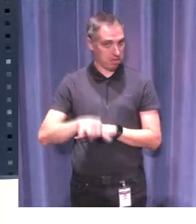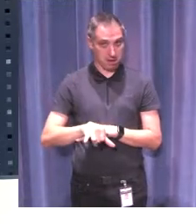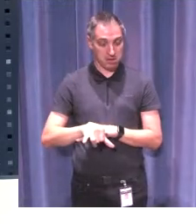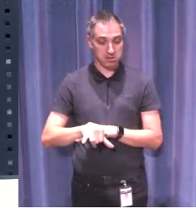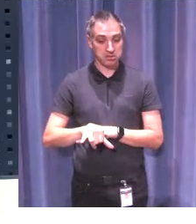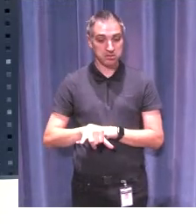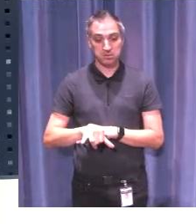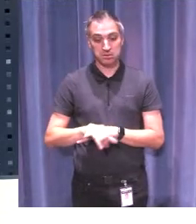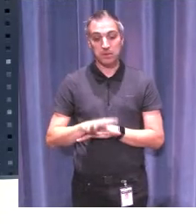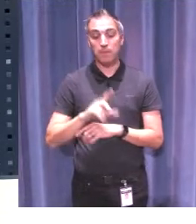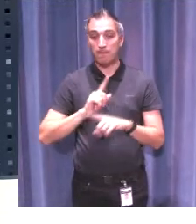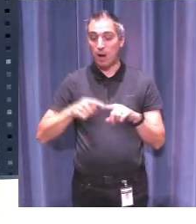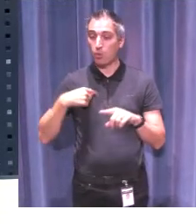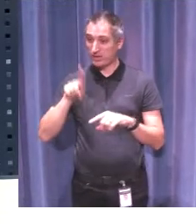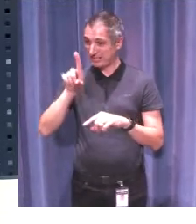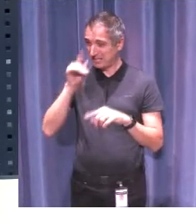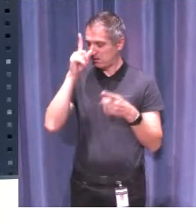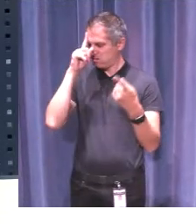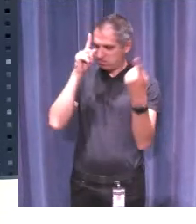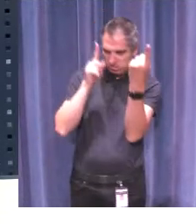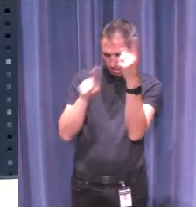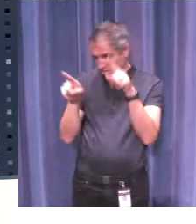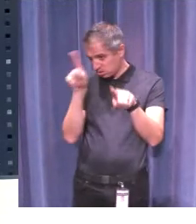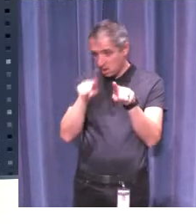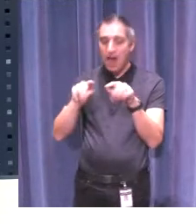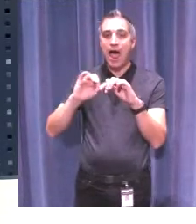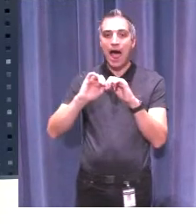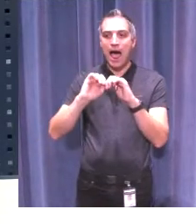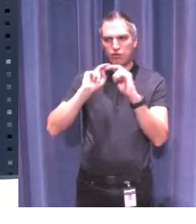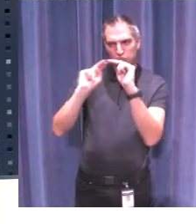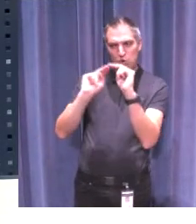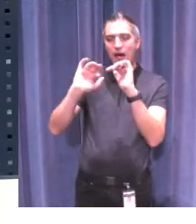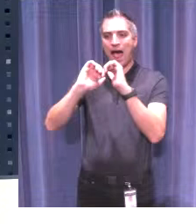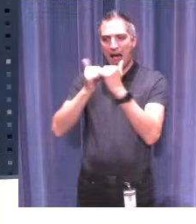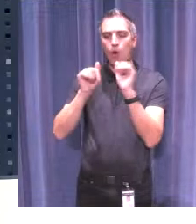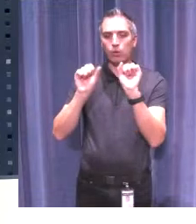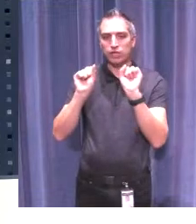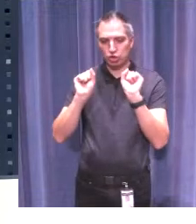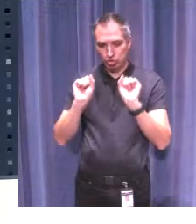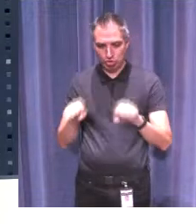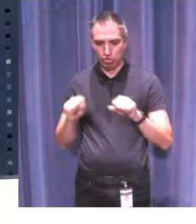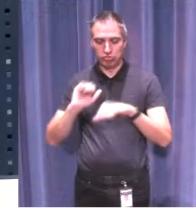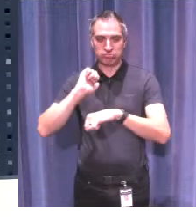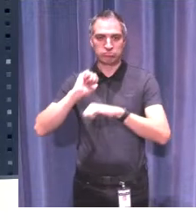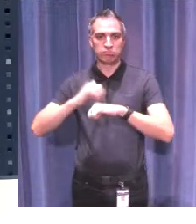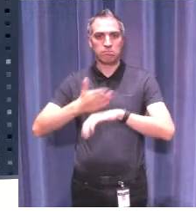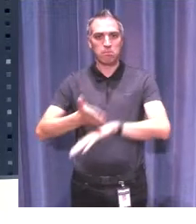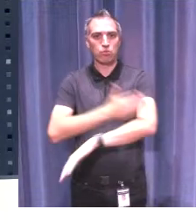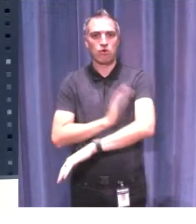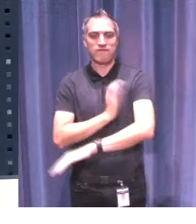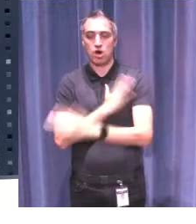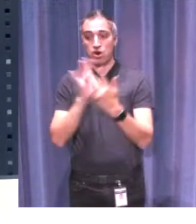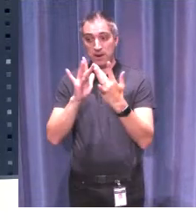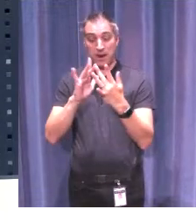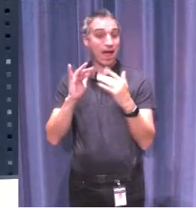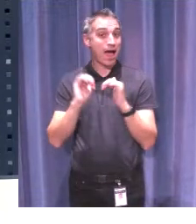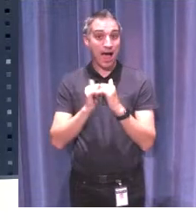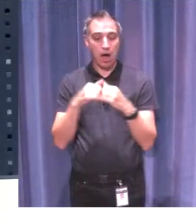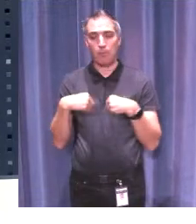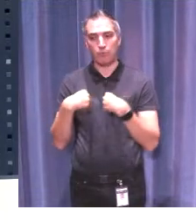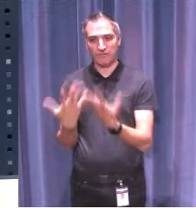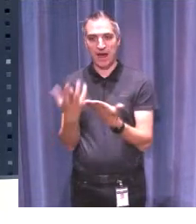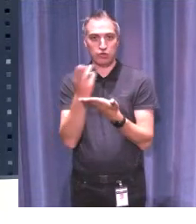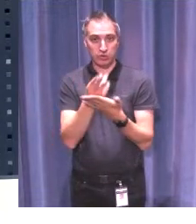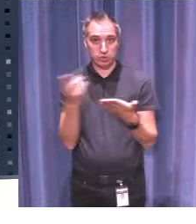and reached consensus with them around how we would do that by providing resources to the faculty, specifically, as